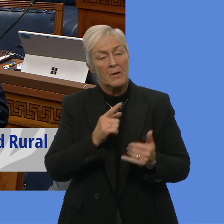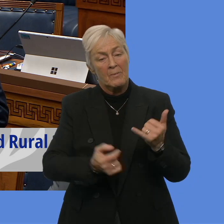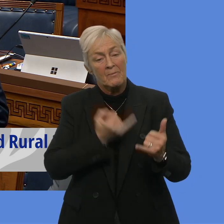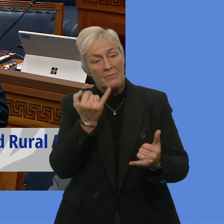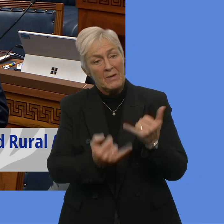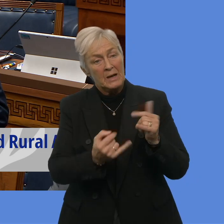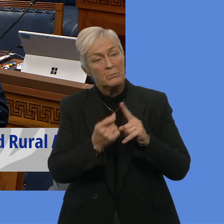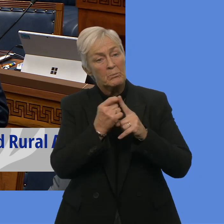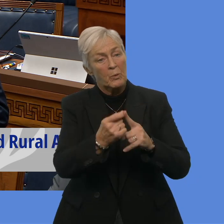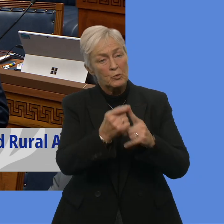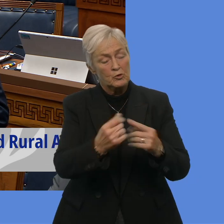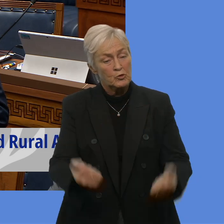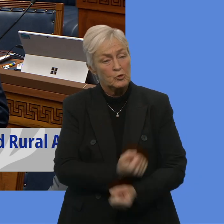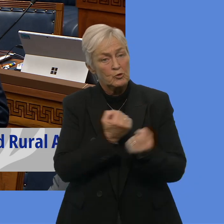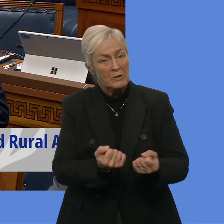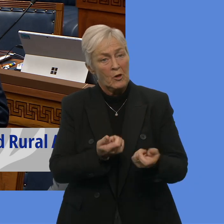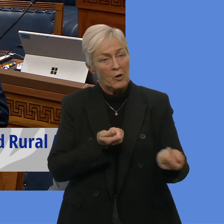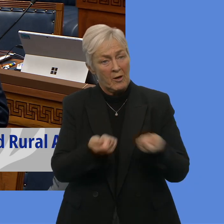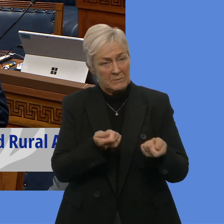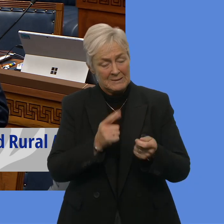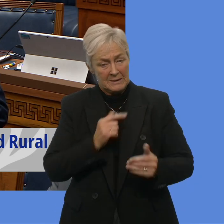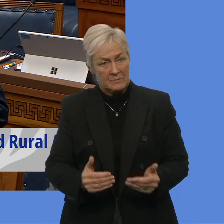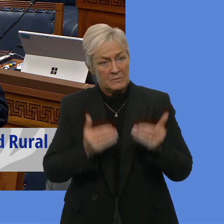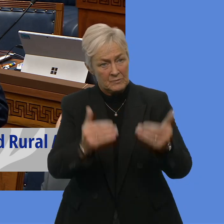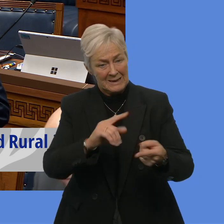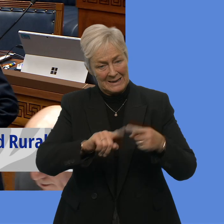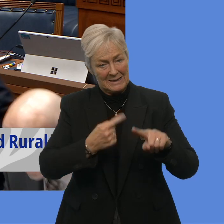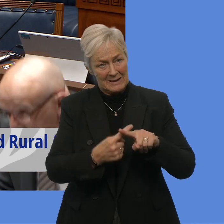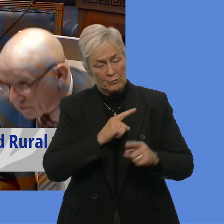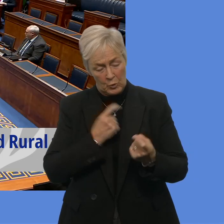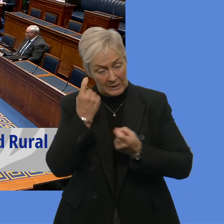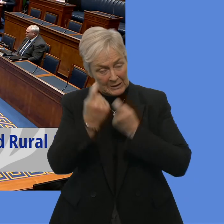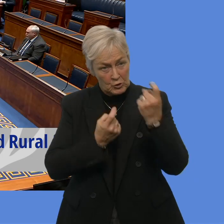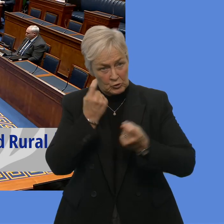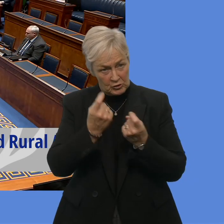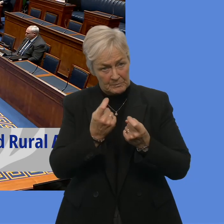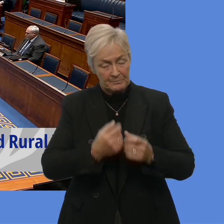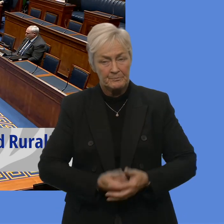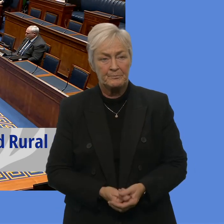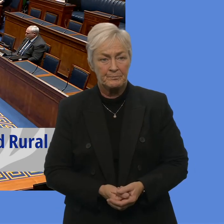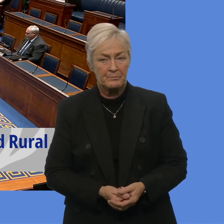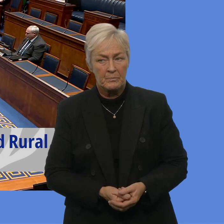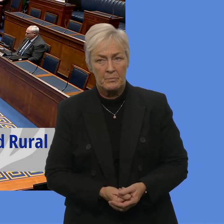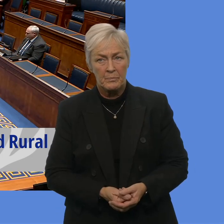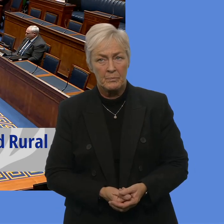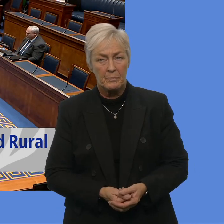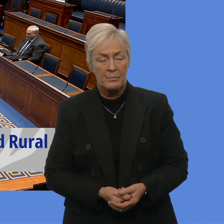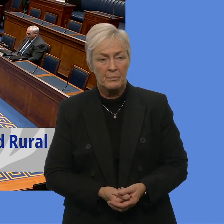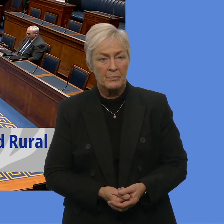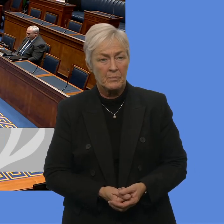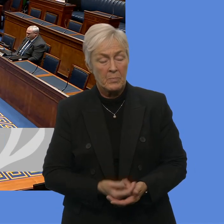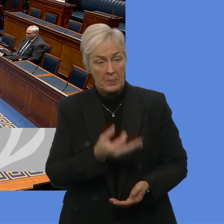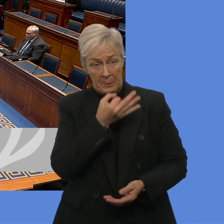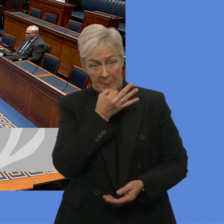proposals to strengthen environmental governance will need to be brought forward to the Executive for consideration. Mr Malone. Thanks very much, Minister. And could I